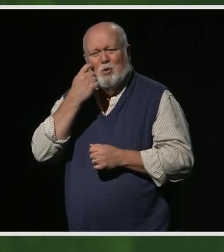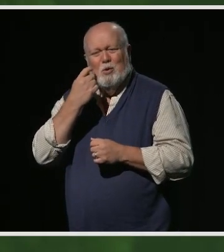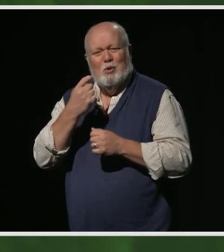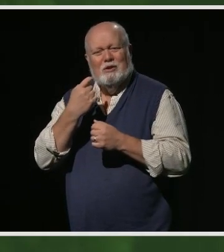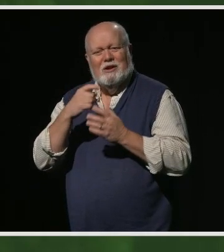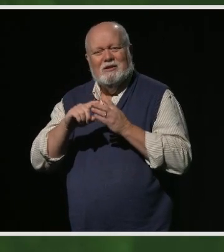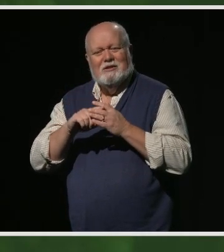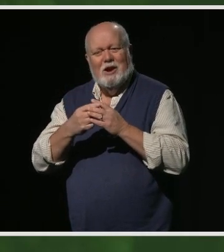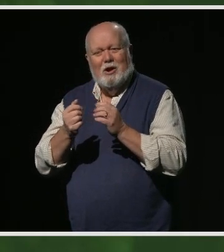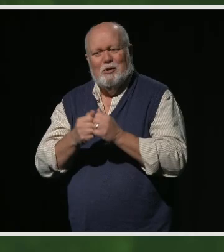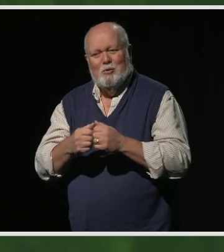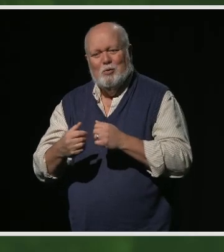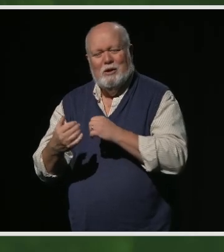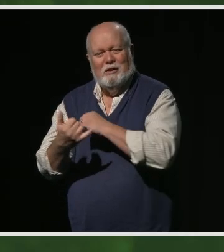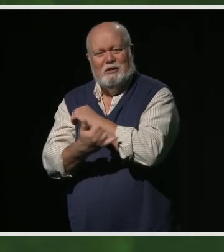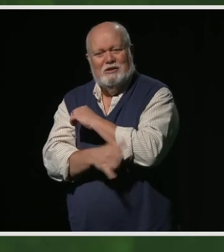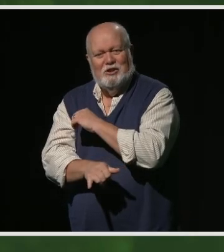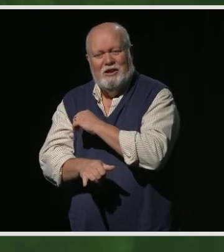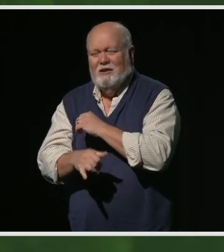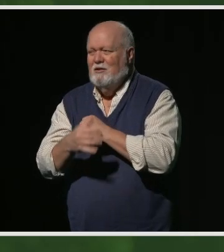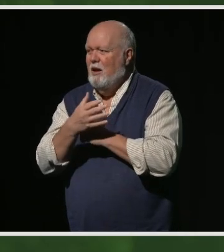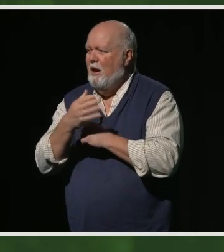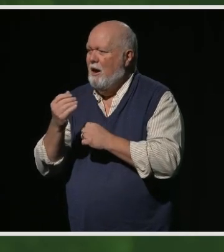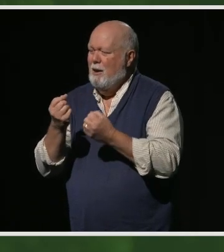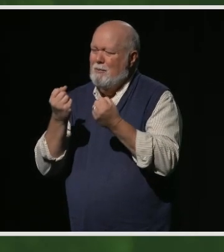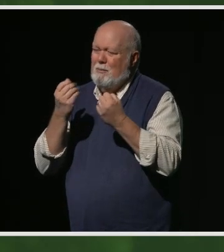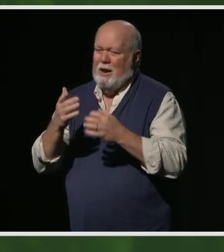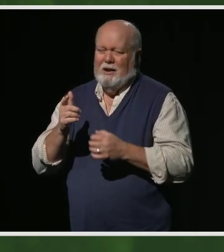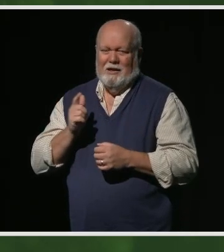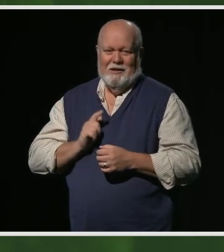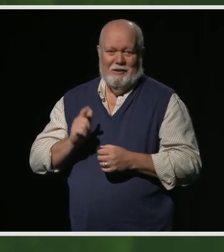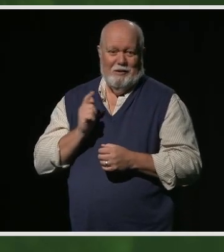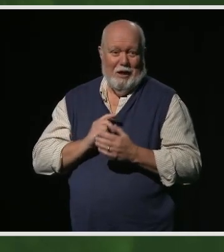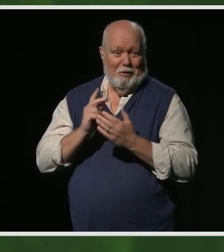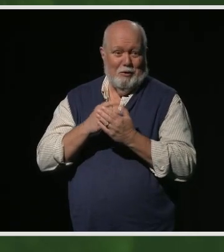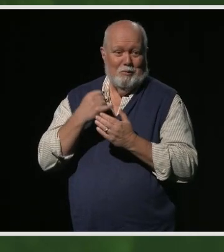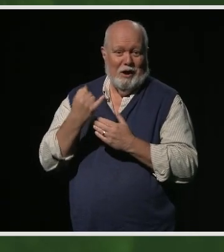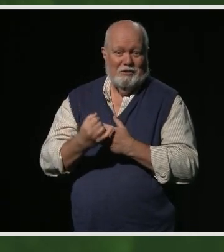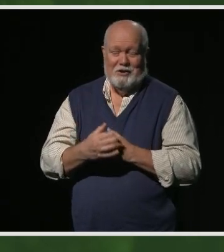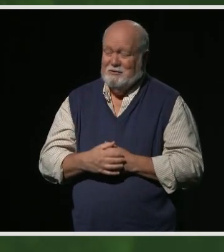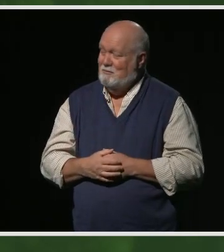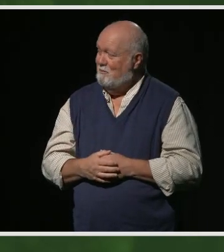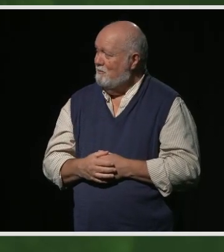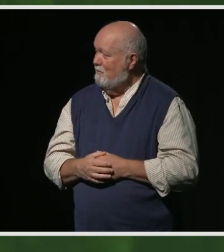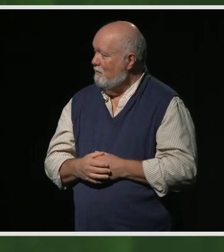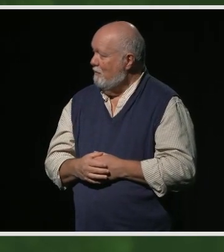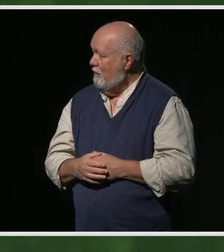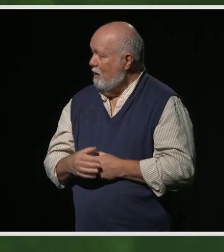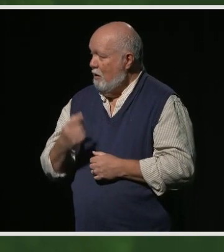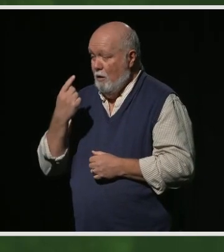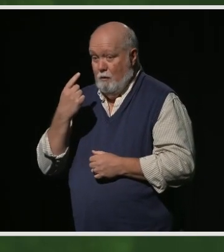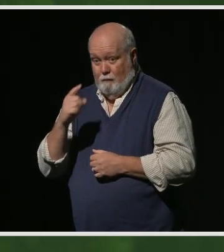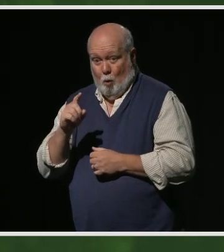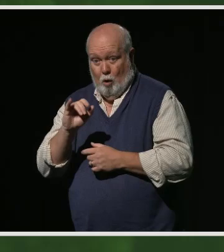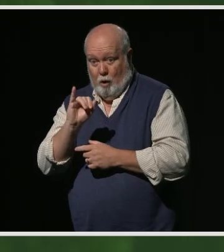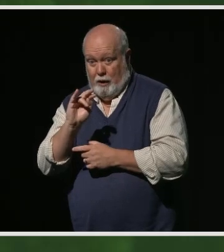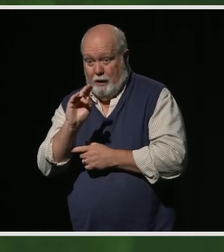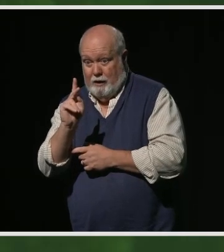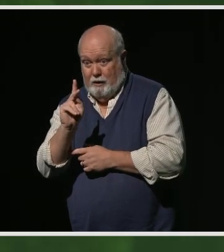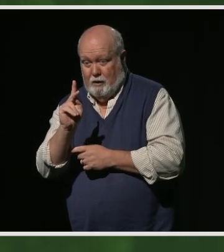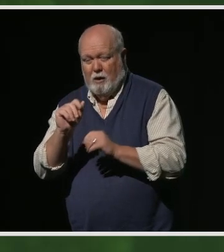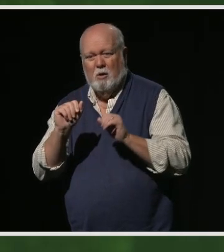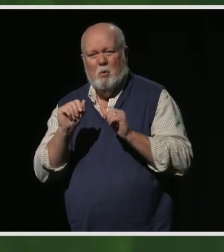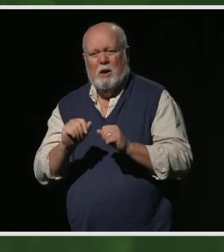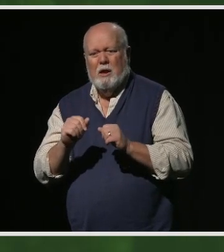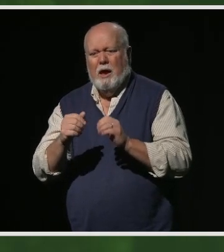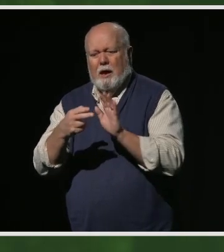the brand, and we've done numerous leather projects that we're working on. For our ink business, we can do everything from packaging